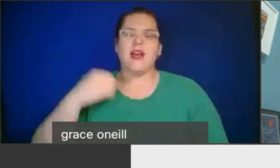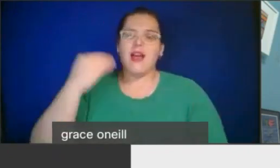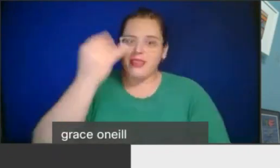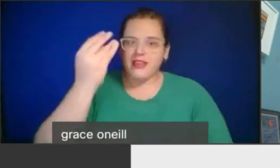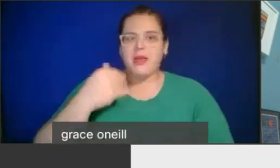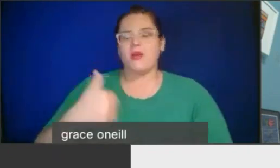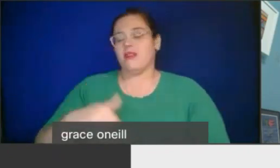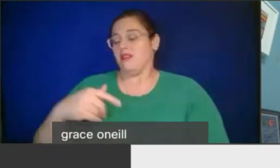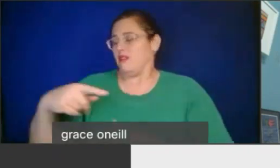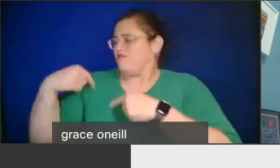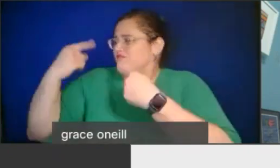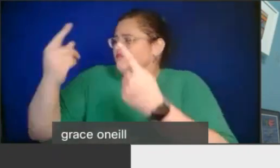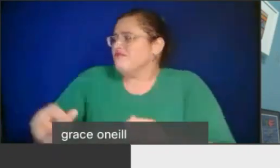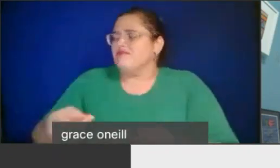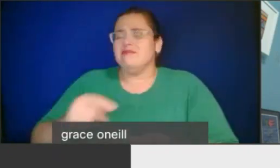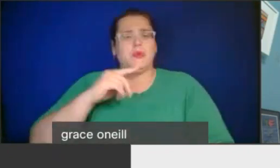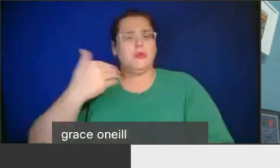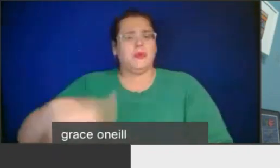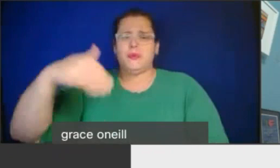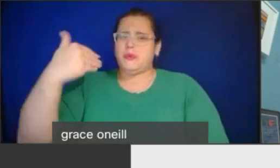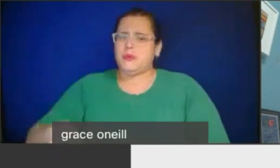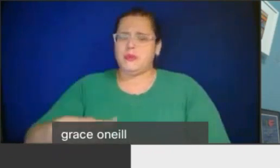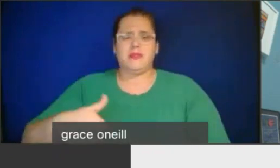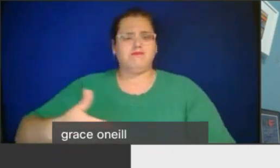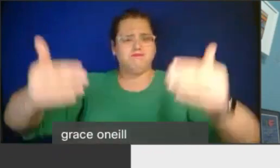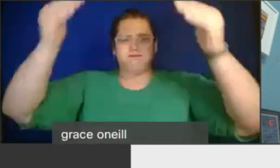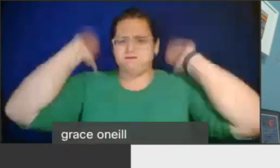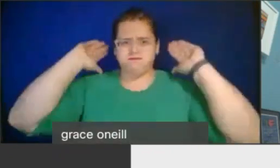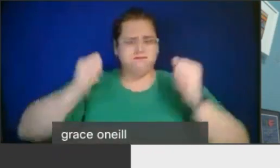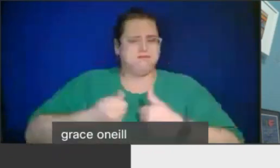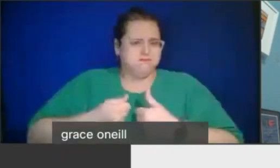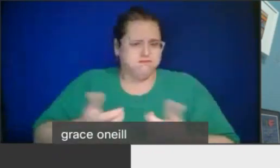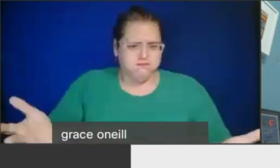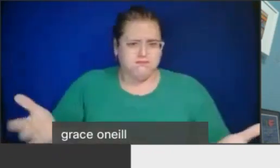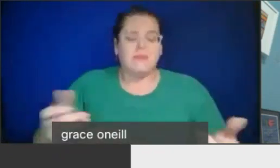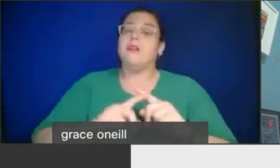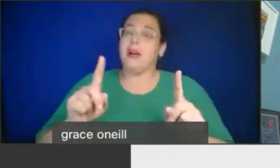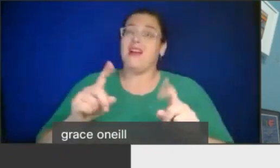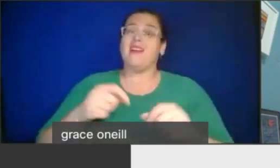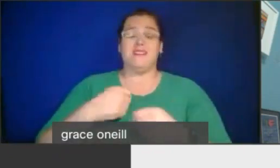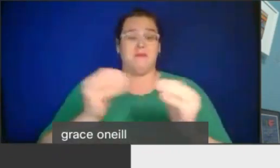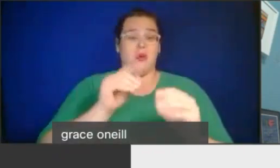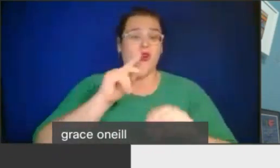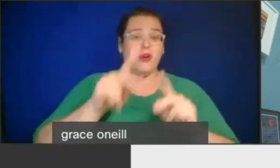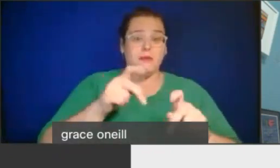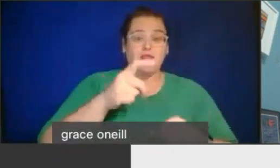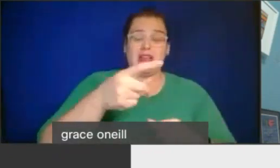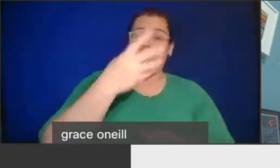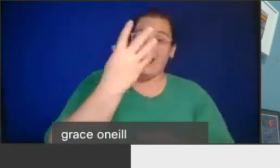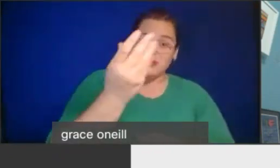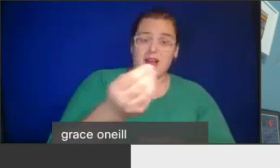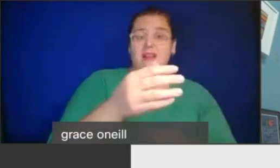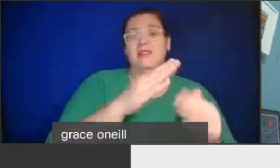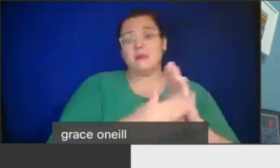it's just exponentially more so for the folks who are having to deal in the community on the front lines